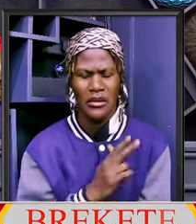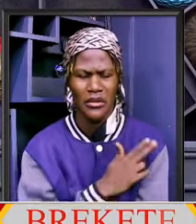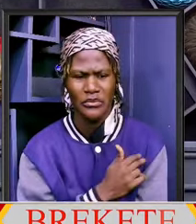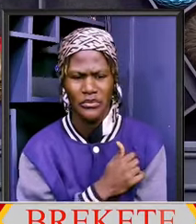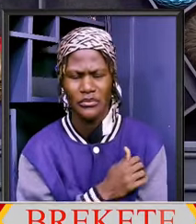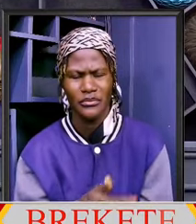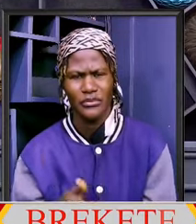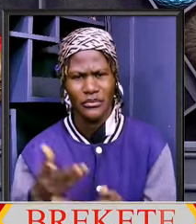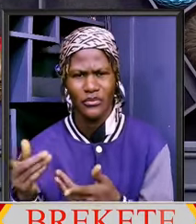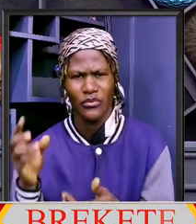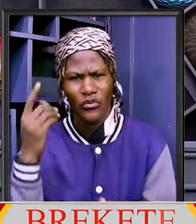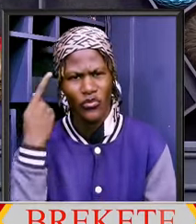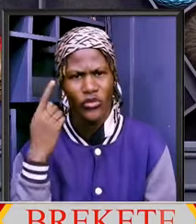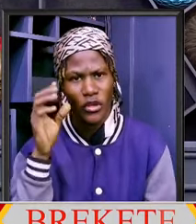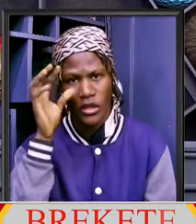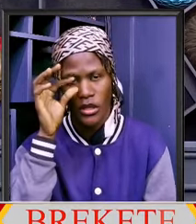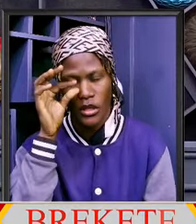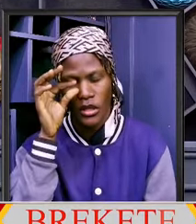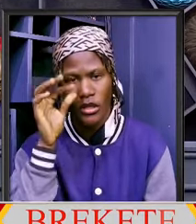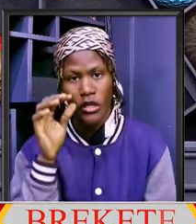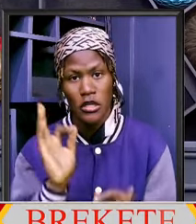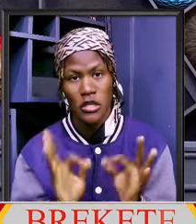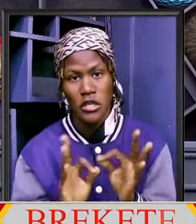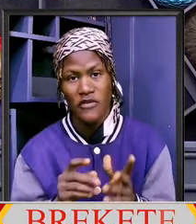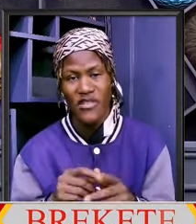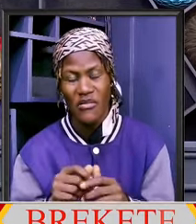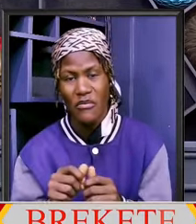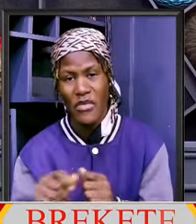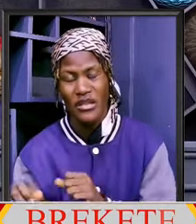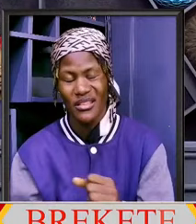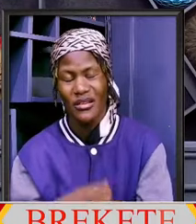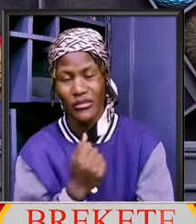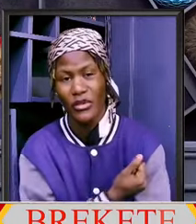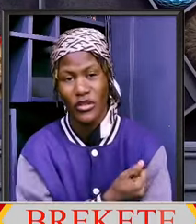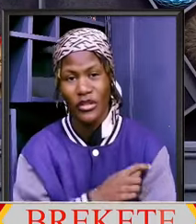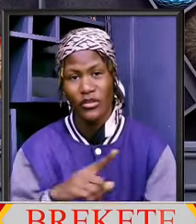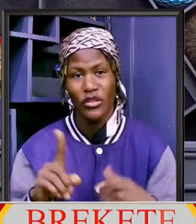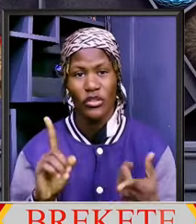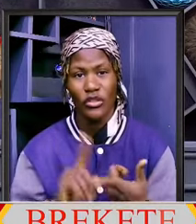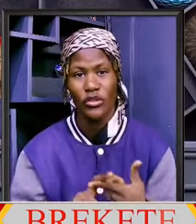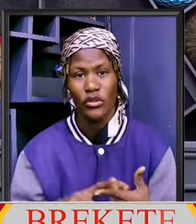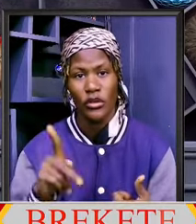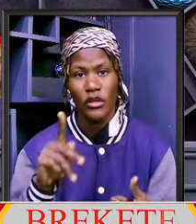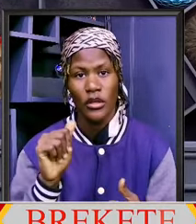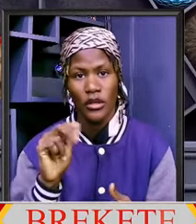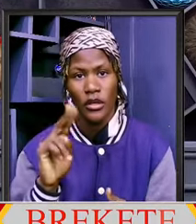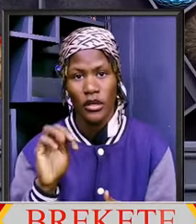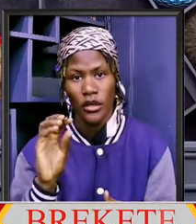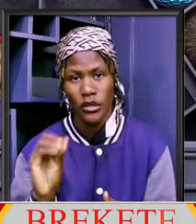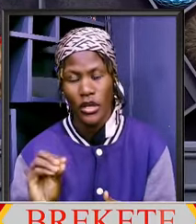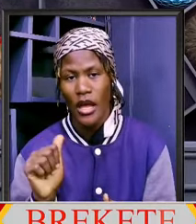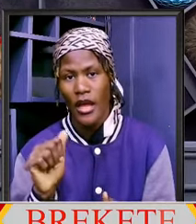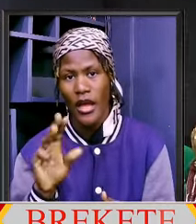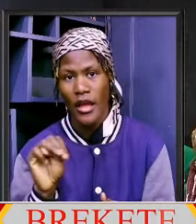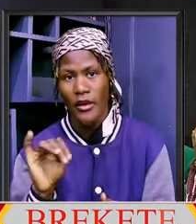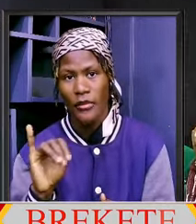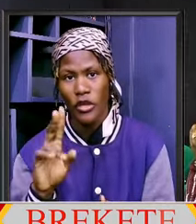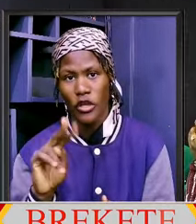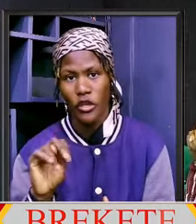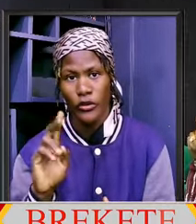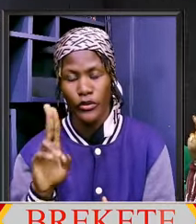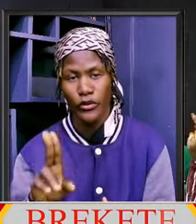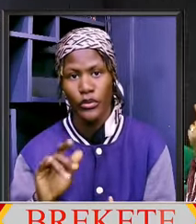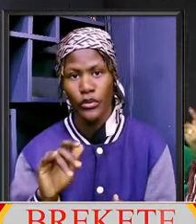Mm-hmm. Them too, if you pass their power, then they refer to Kano. Mm-hmm. So I'm in the Kano Teaching Hospital, now